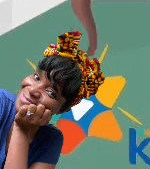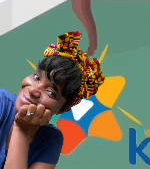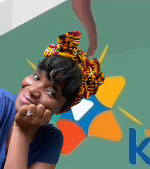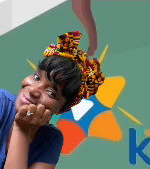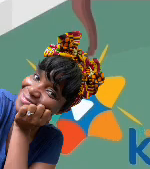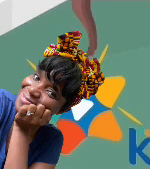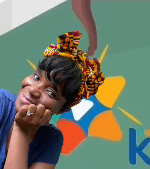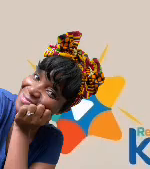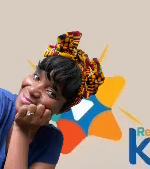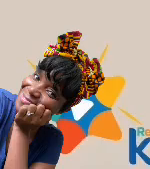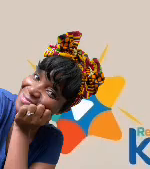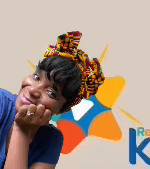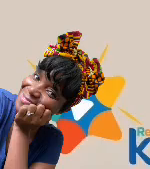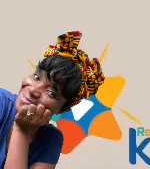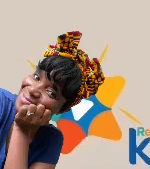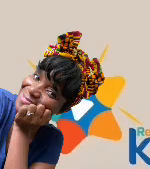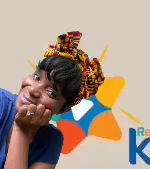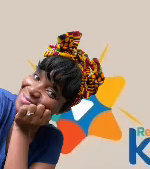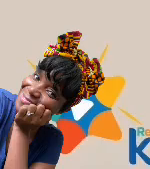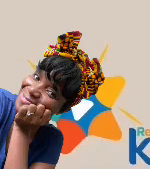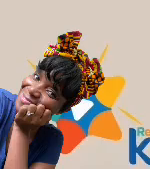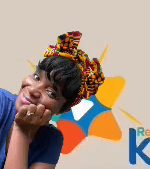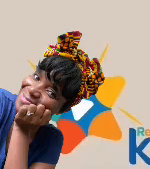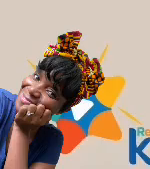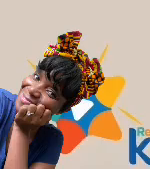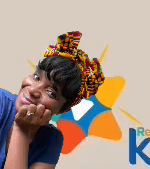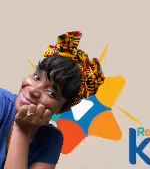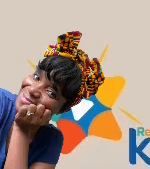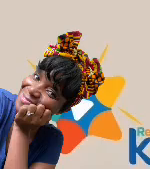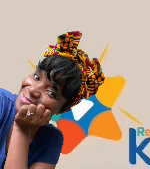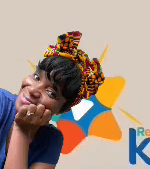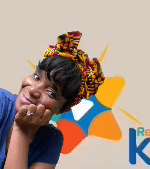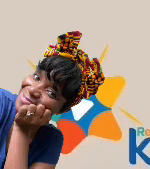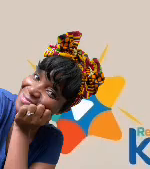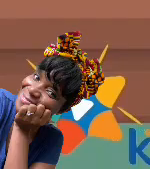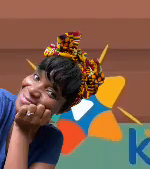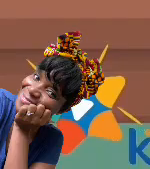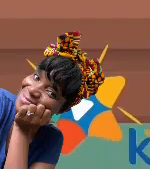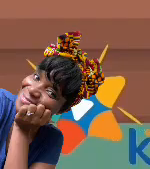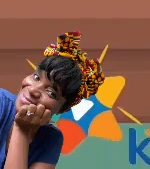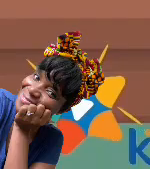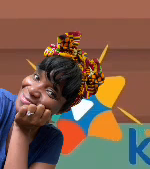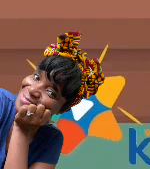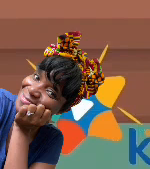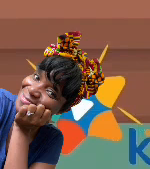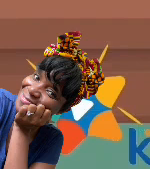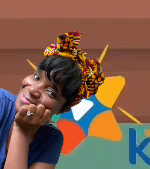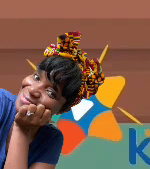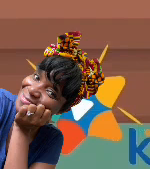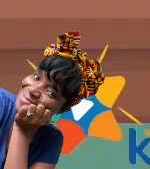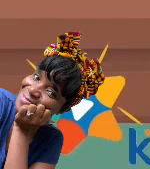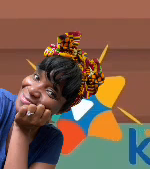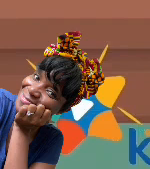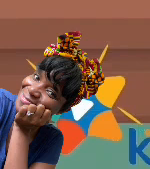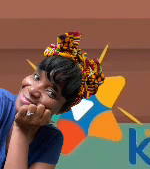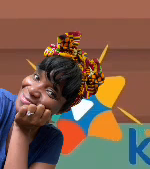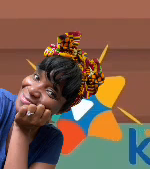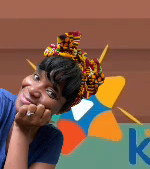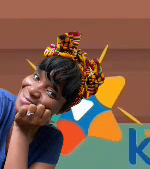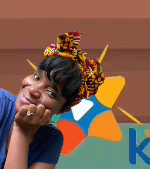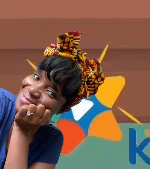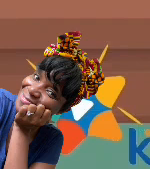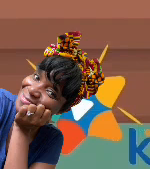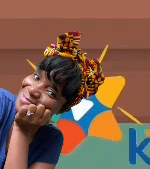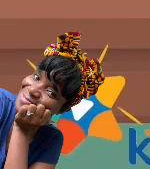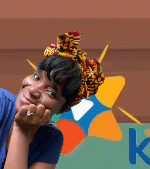miracles? Perhaps the girl, Pratipa, had a good reason to wonder. She didn't think that she had seen any miracles in her